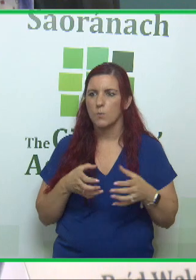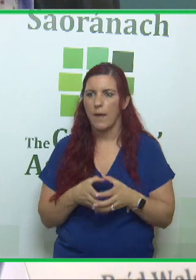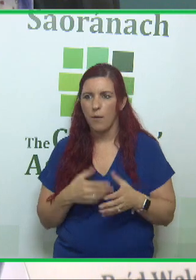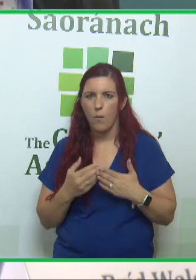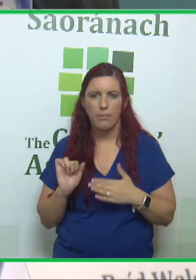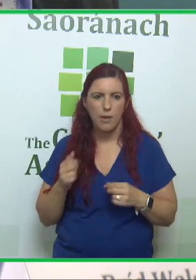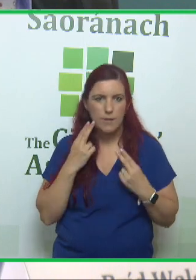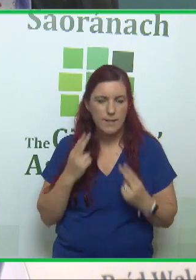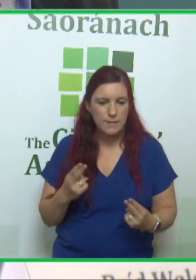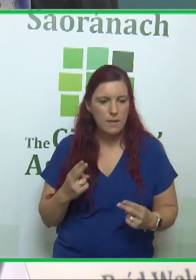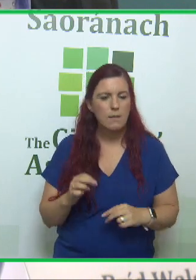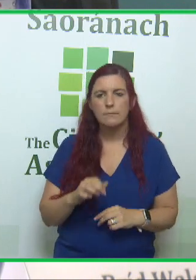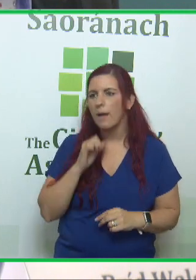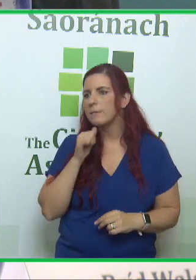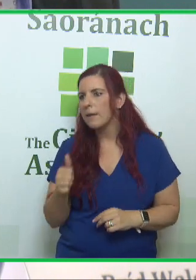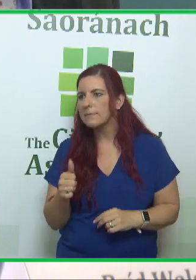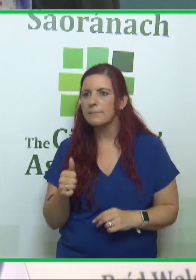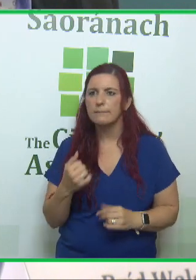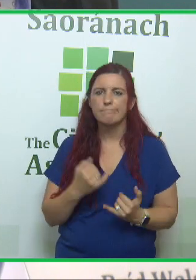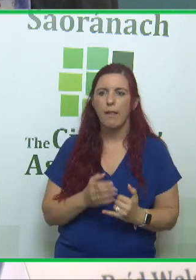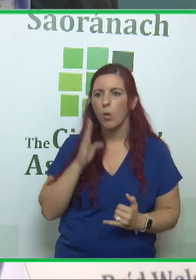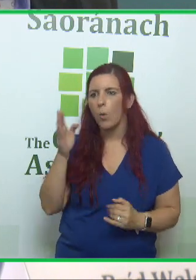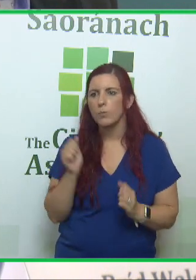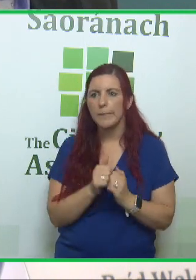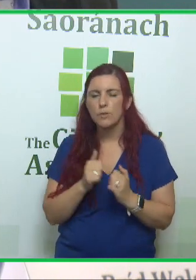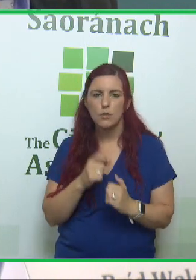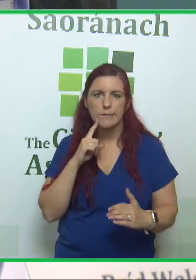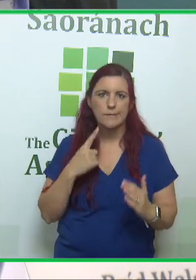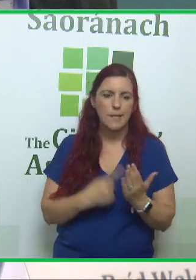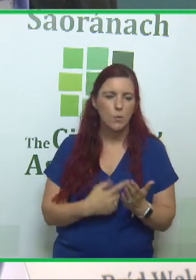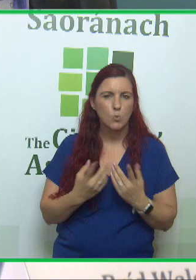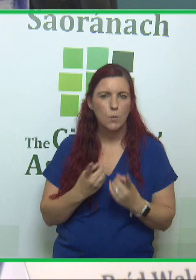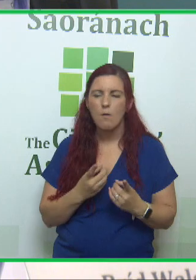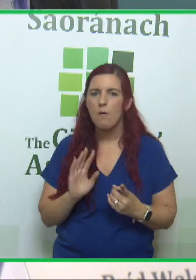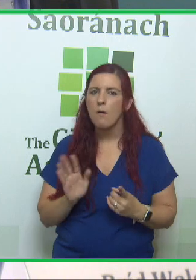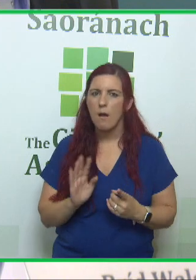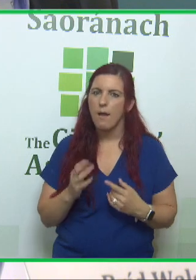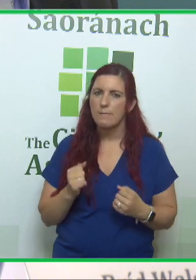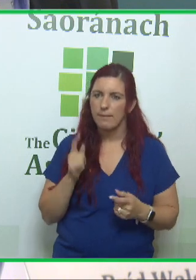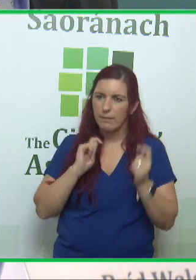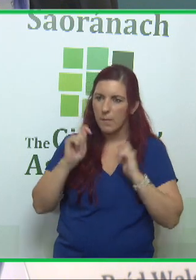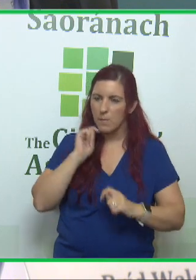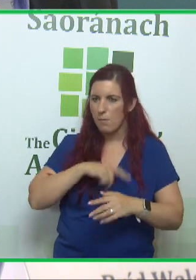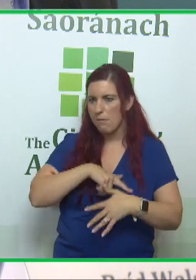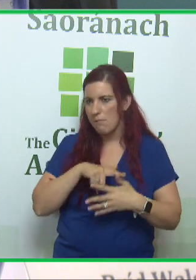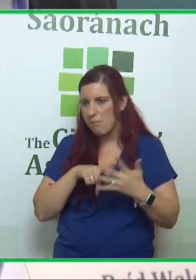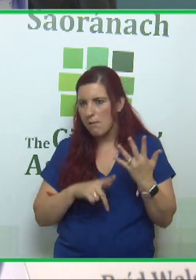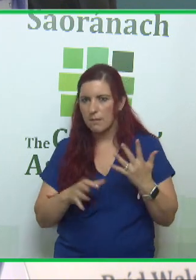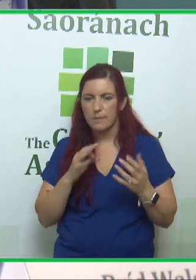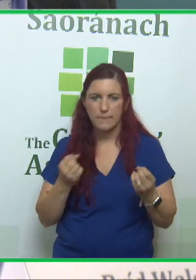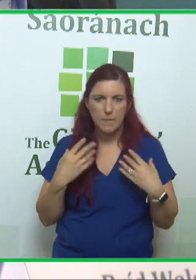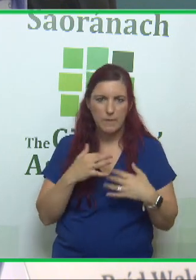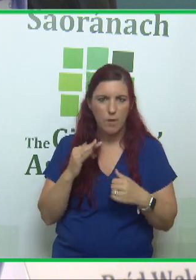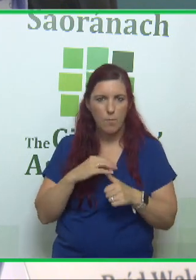needs are. It's not you go to a meeting and you just decide what you're going to do with the money. It's looking at all of those things, getting the feedback from the